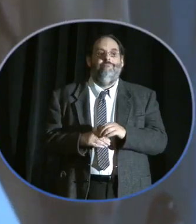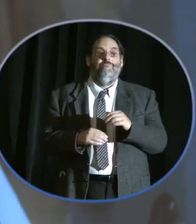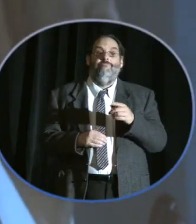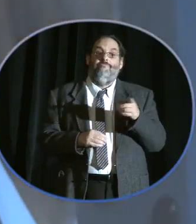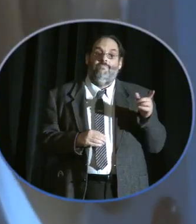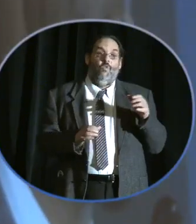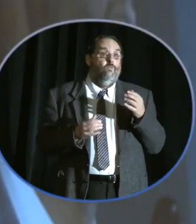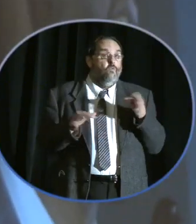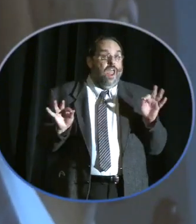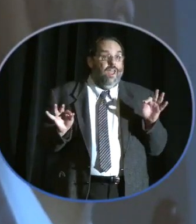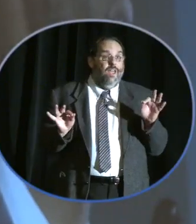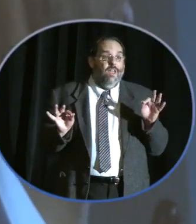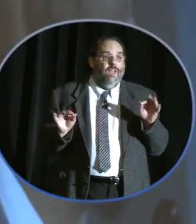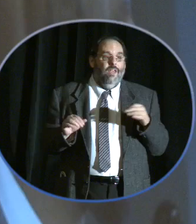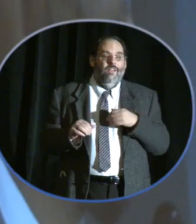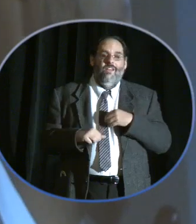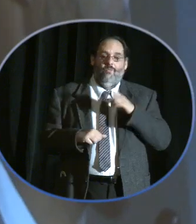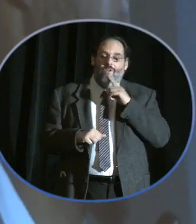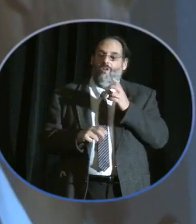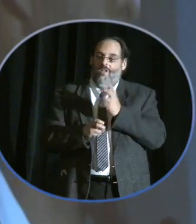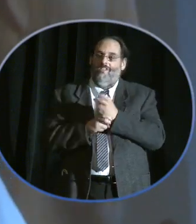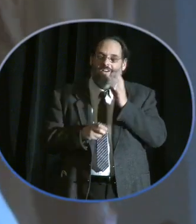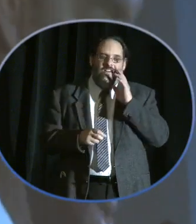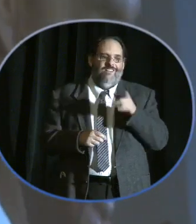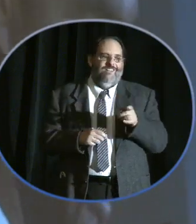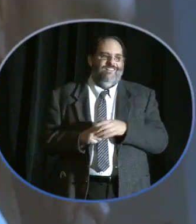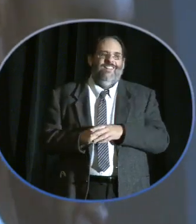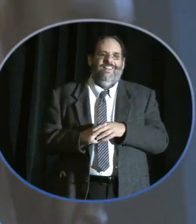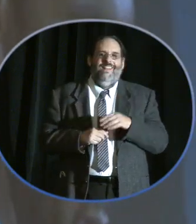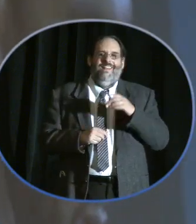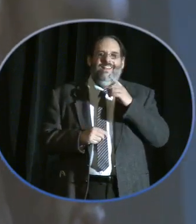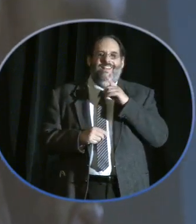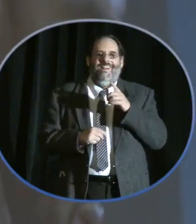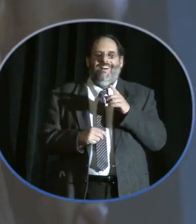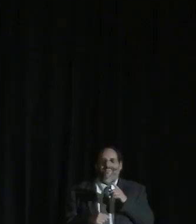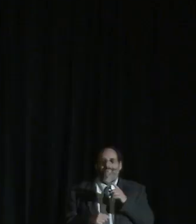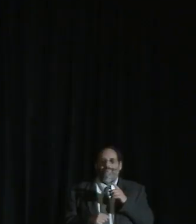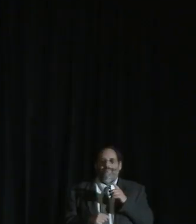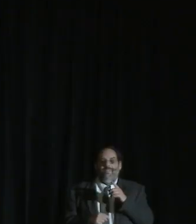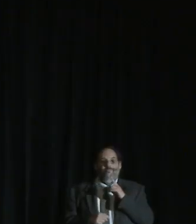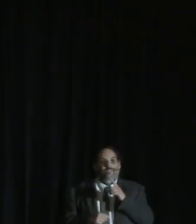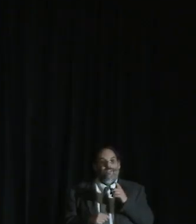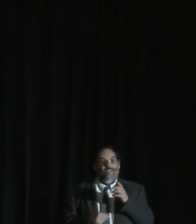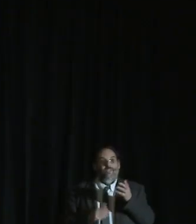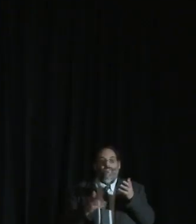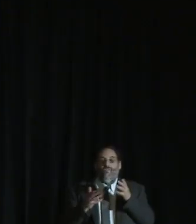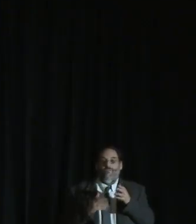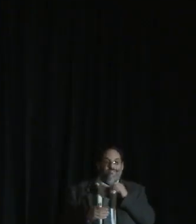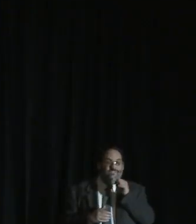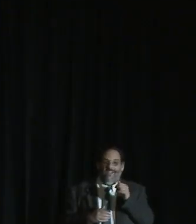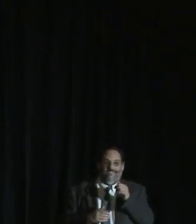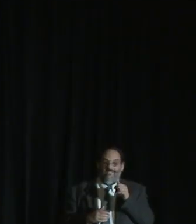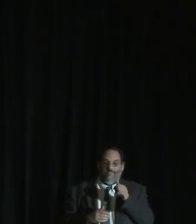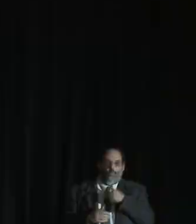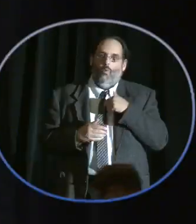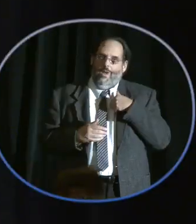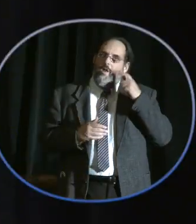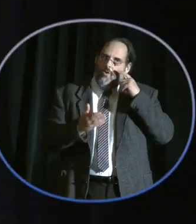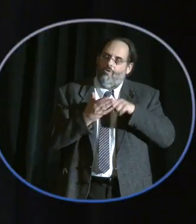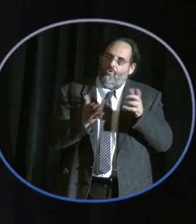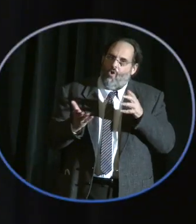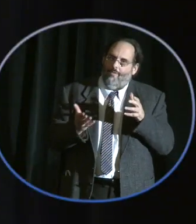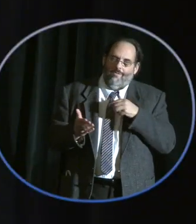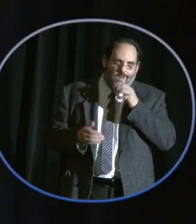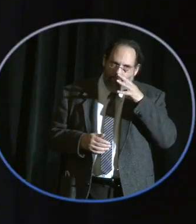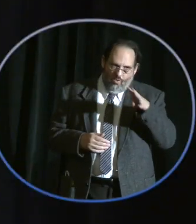They do it for free 99, and we know how hard that work is. Your service is not unnoticed. Thank